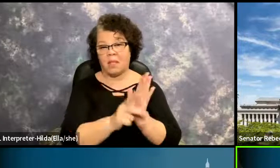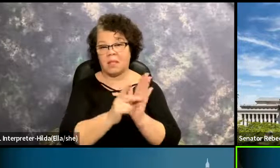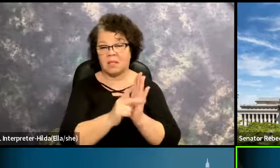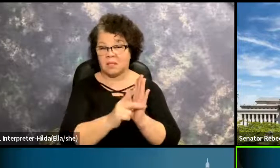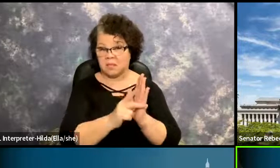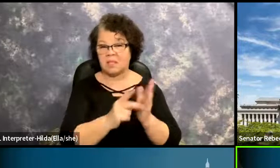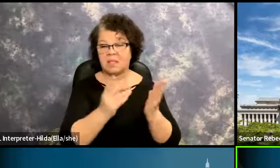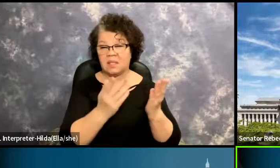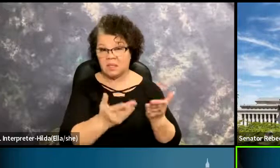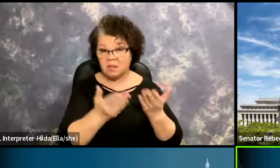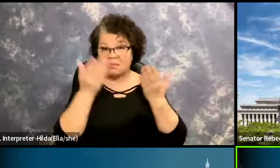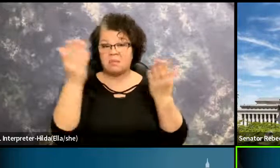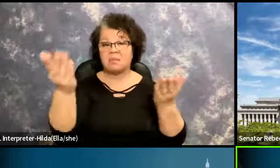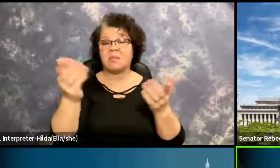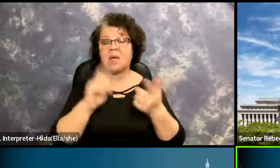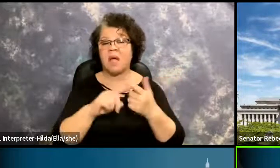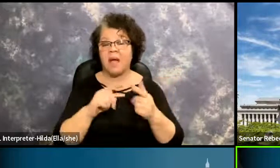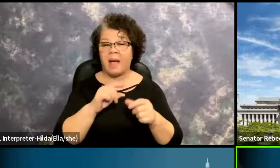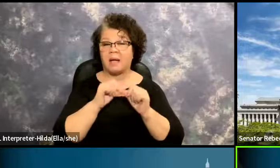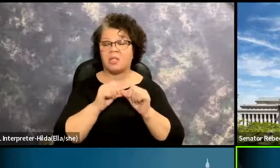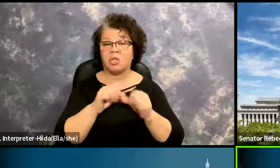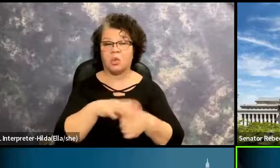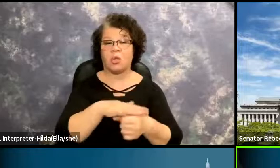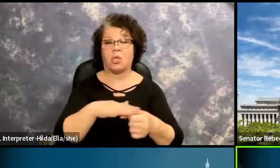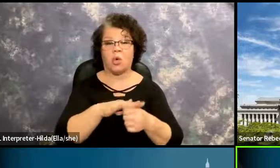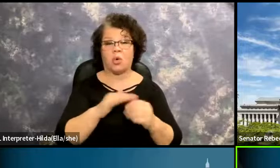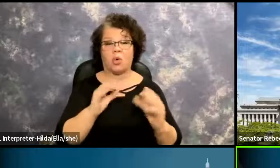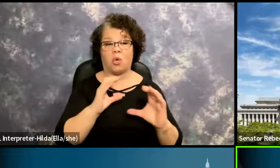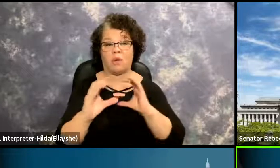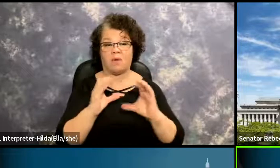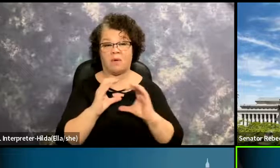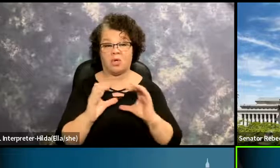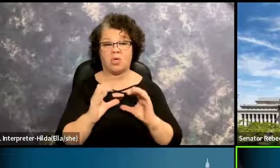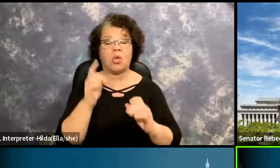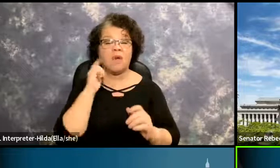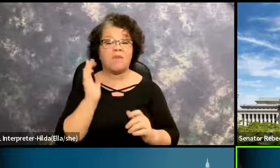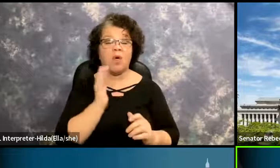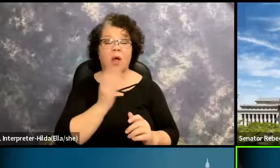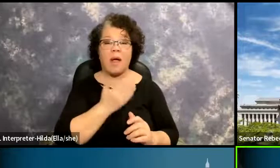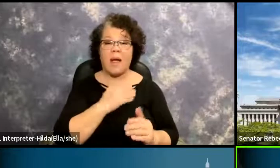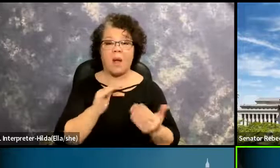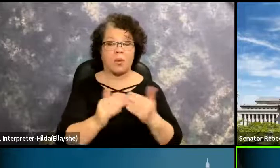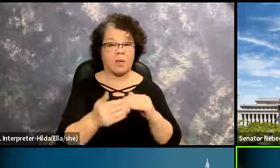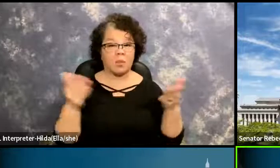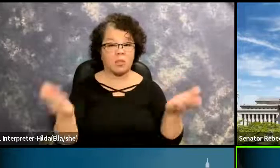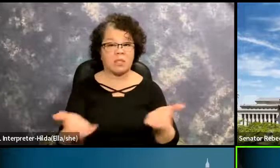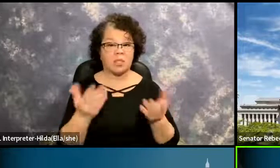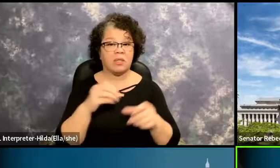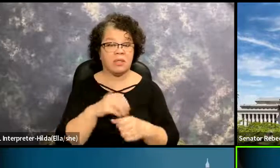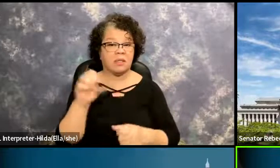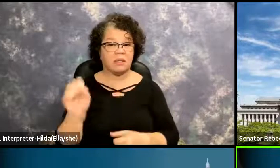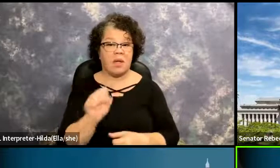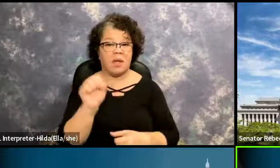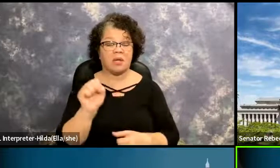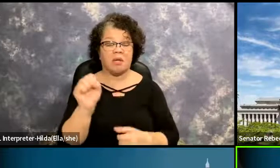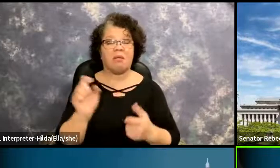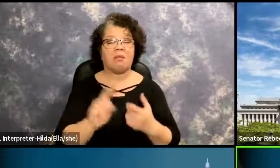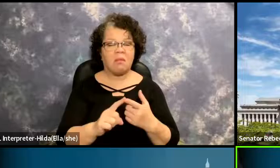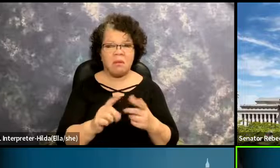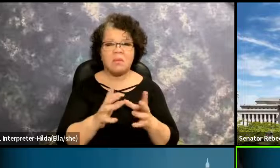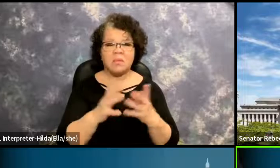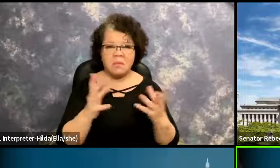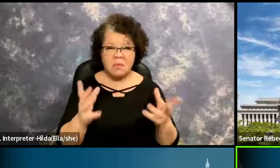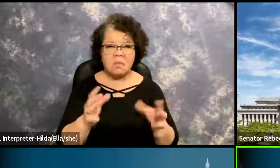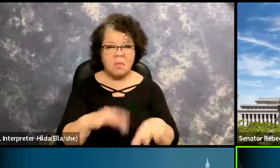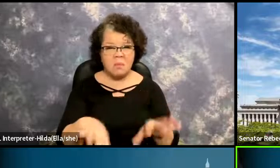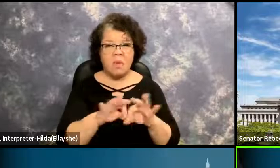local conversations. I do want to note that for our neighbors here in Seattle, it is very important, this conversation about what policies we're going to